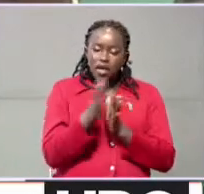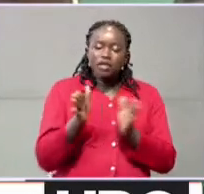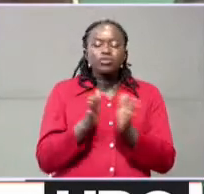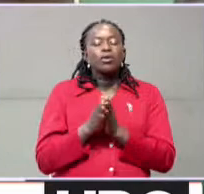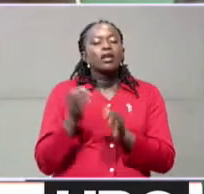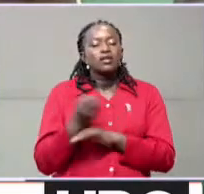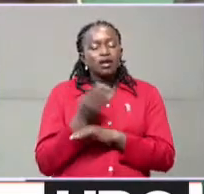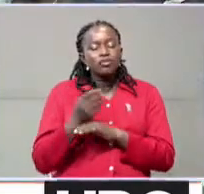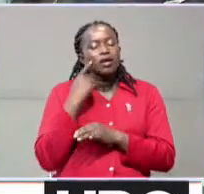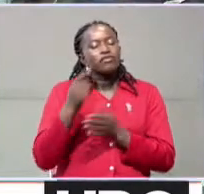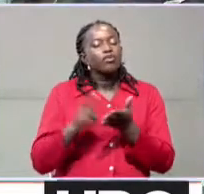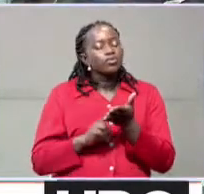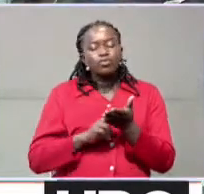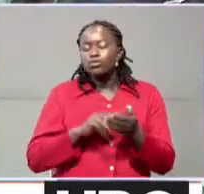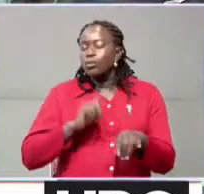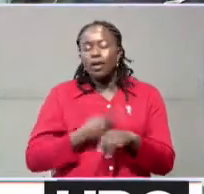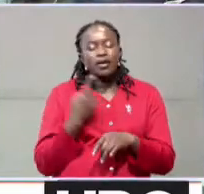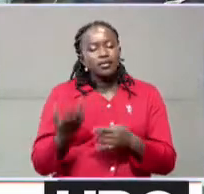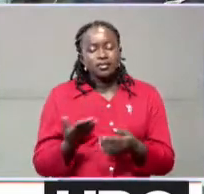mister